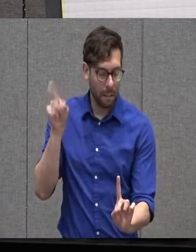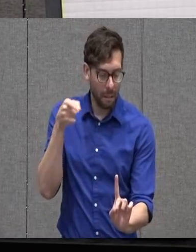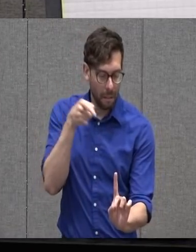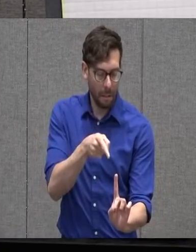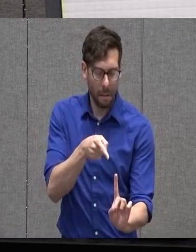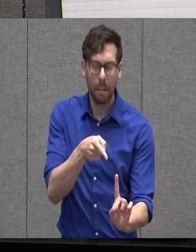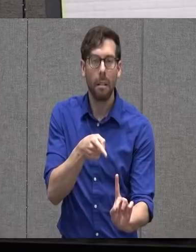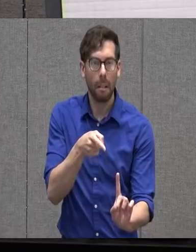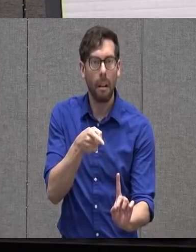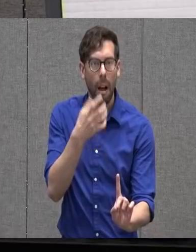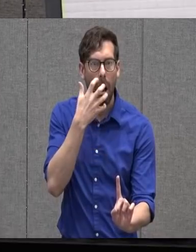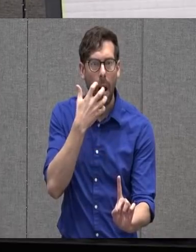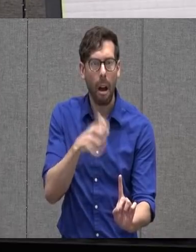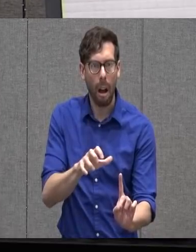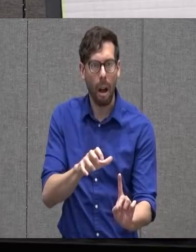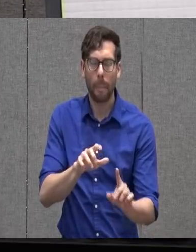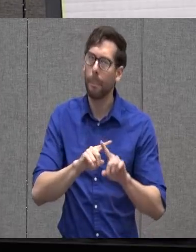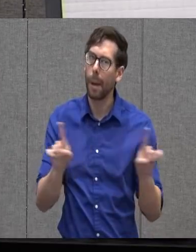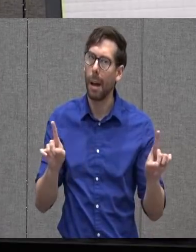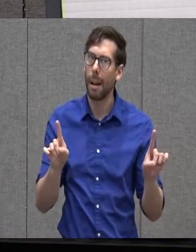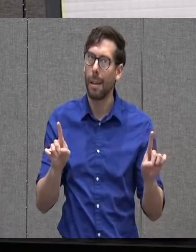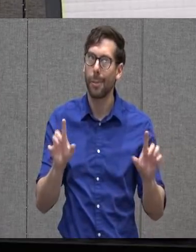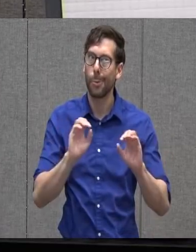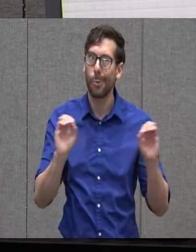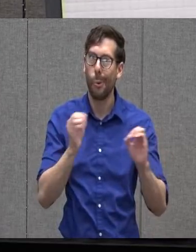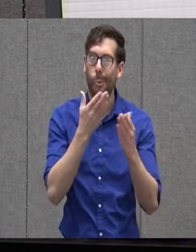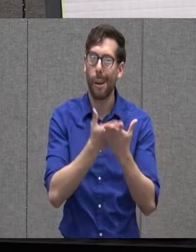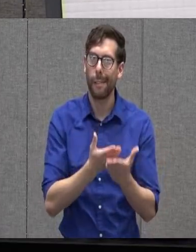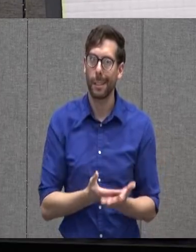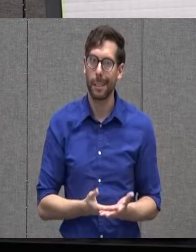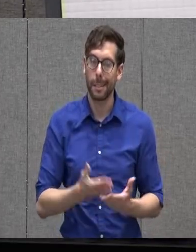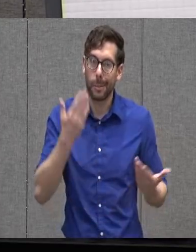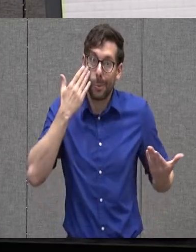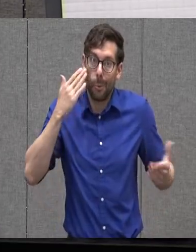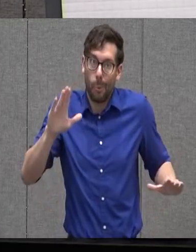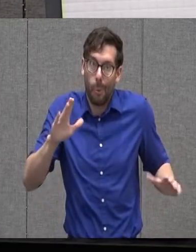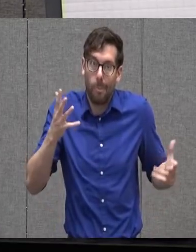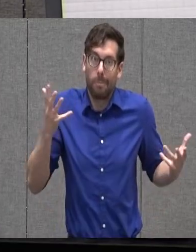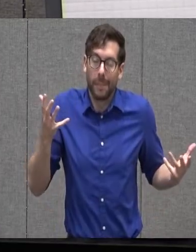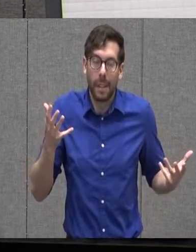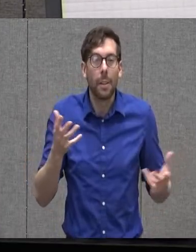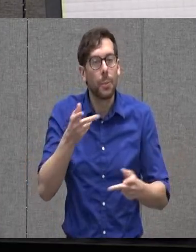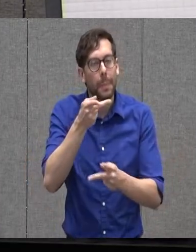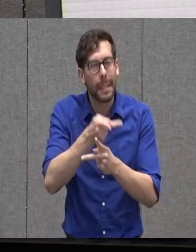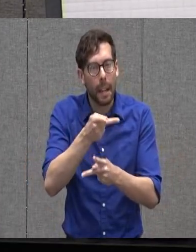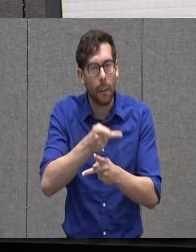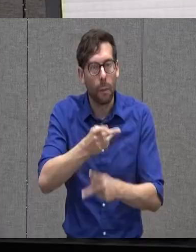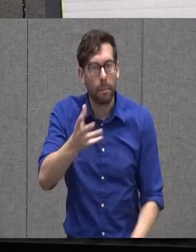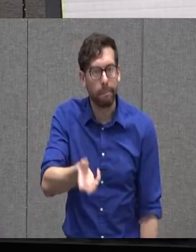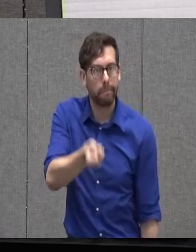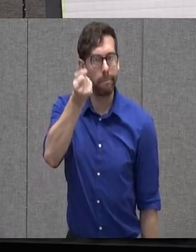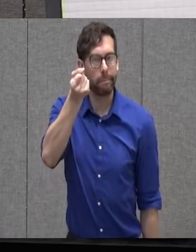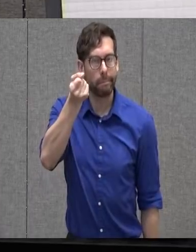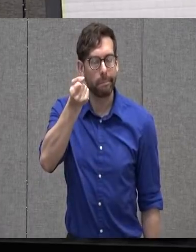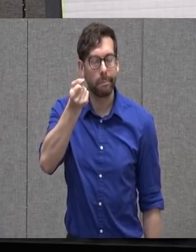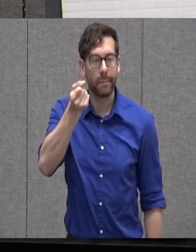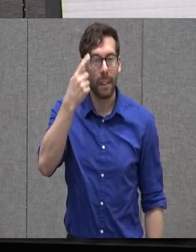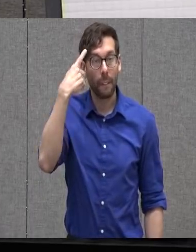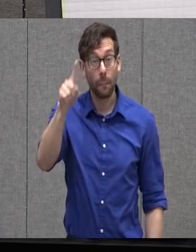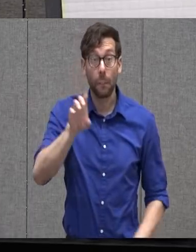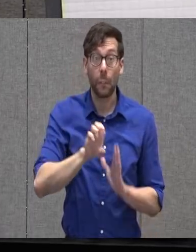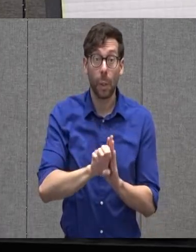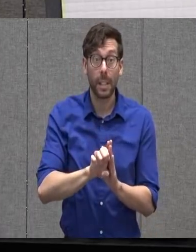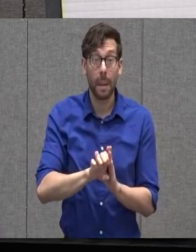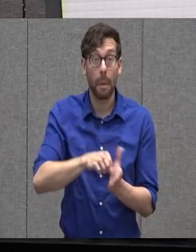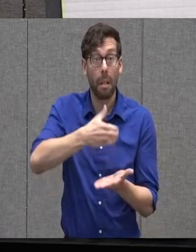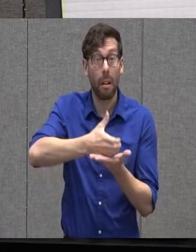We have no evidence. We need to be careful when we pick up items like that. For example, cups and glass.